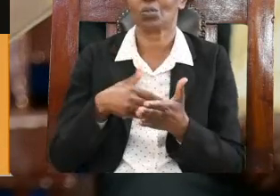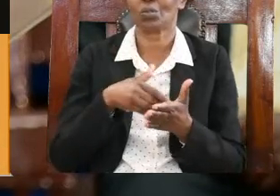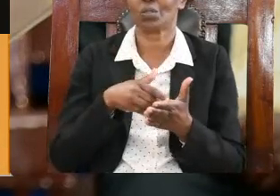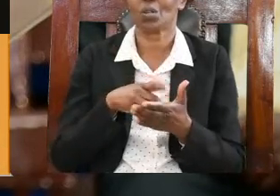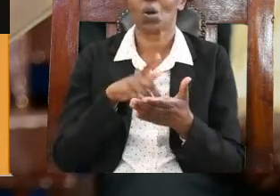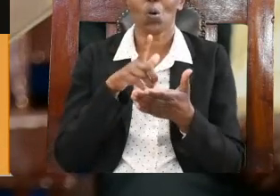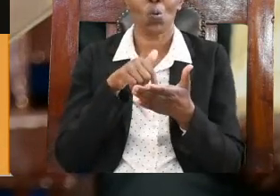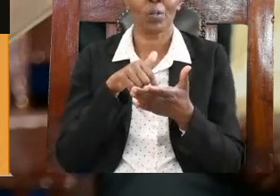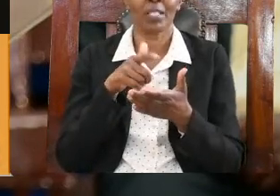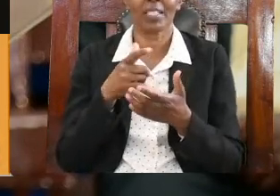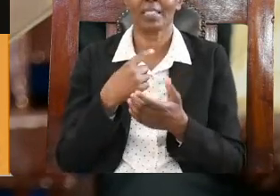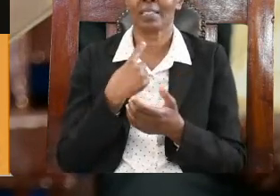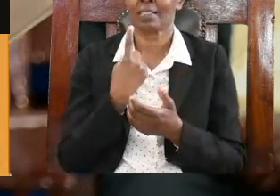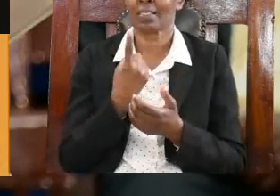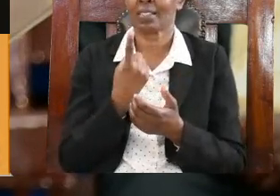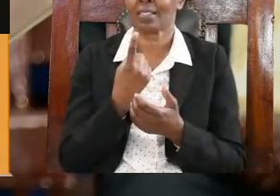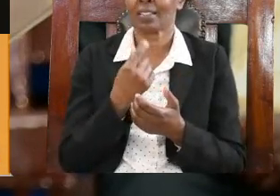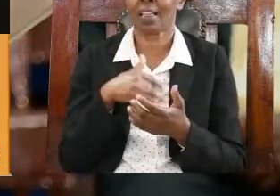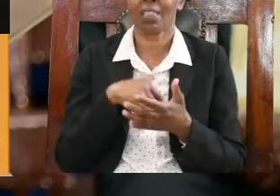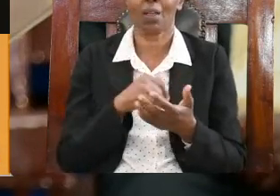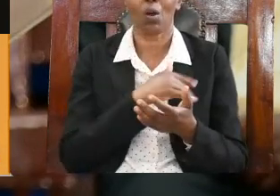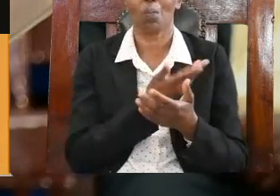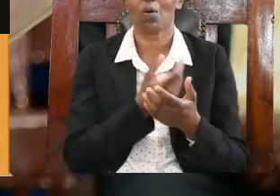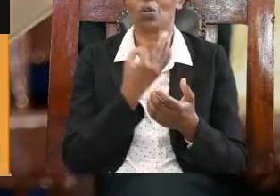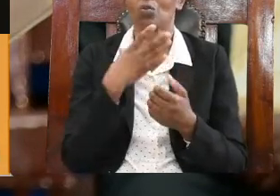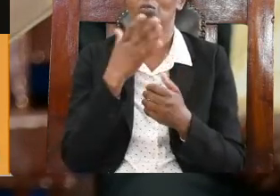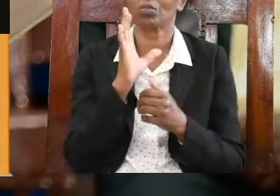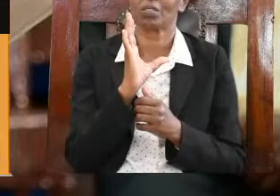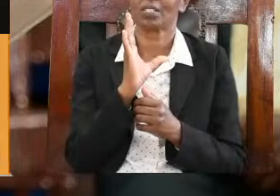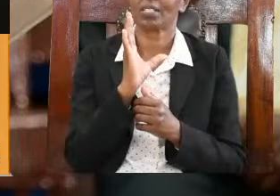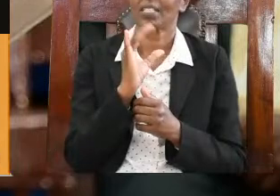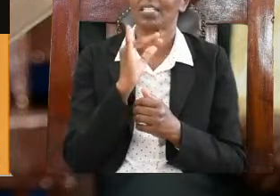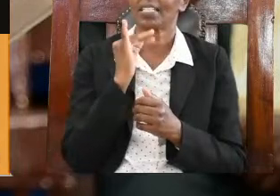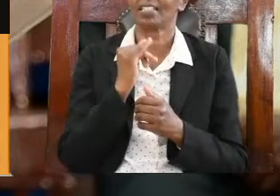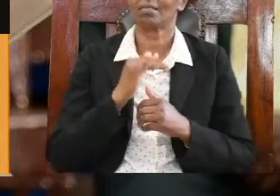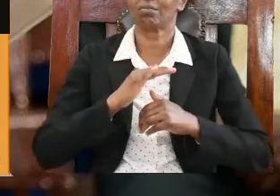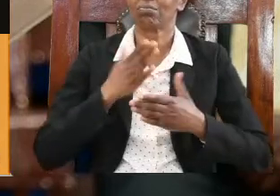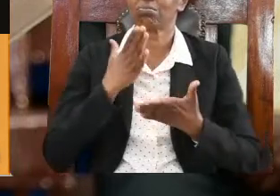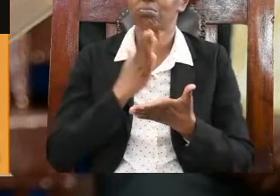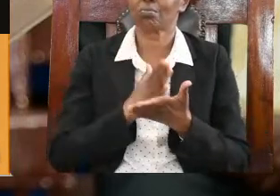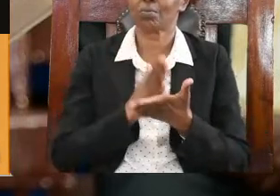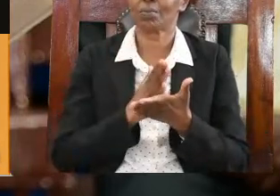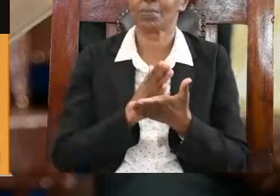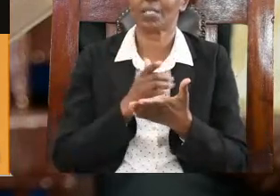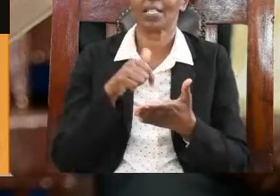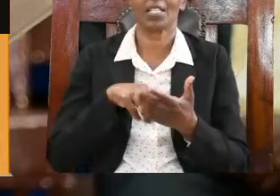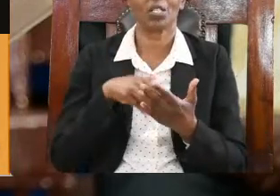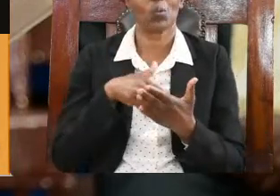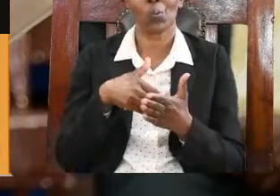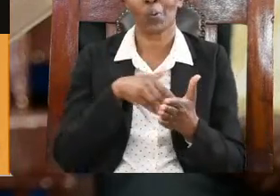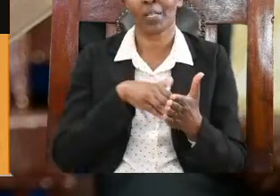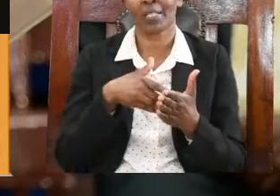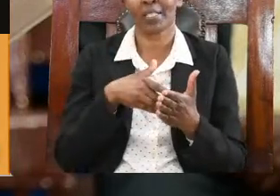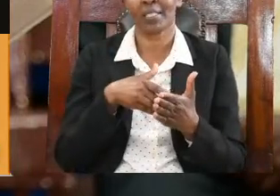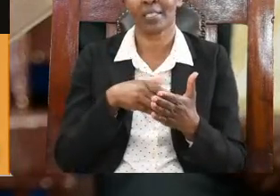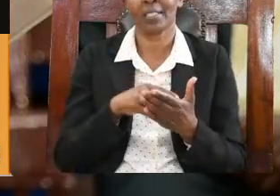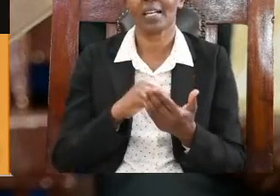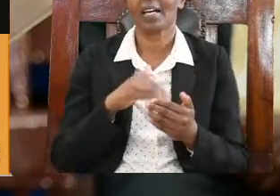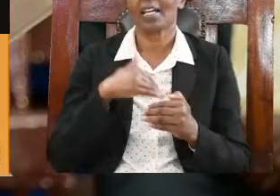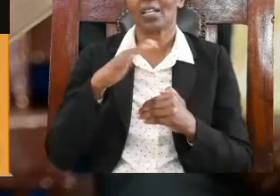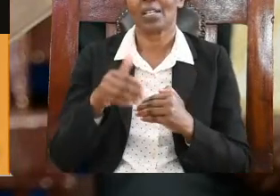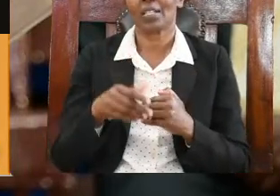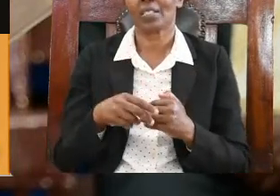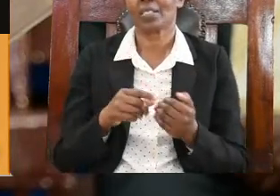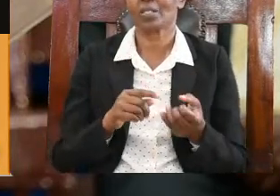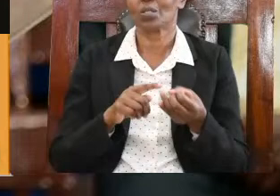has in mind when he says, the power of Christ is made perfect in weaknesses? The next question, number